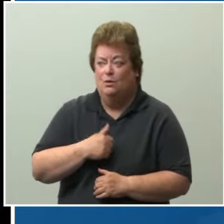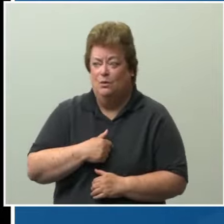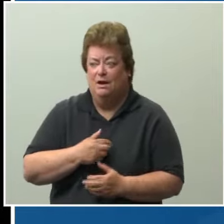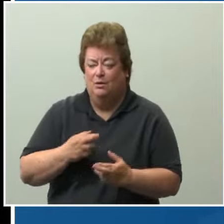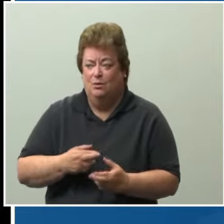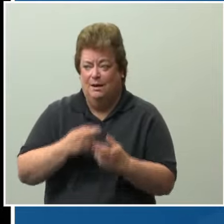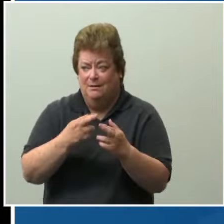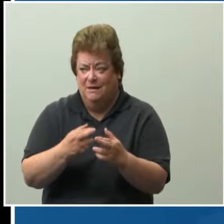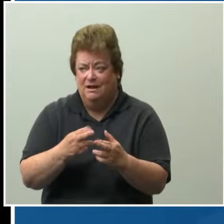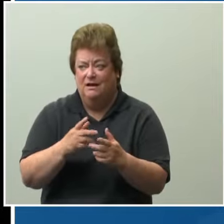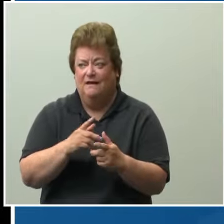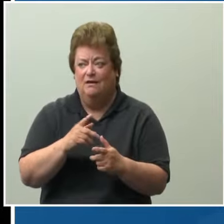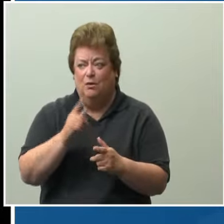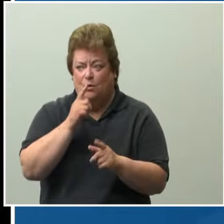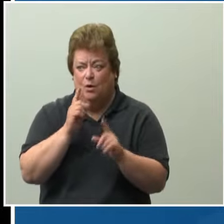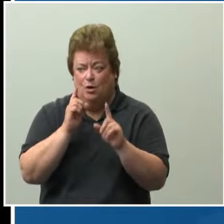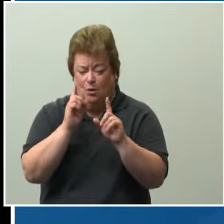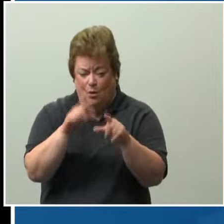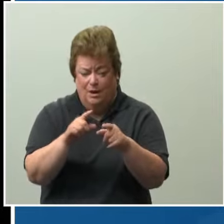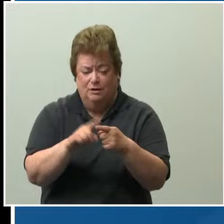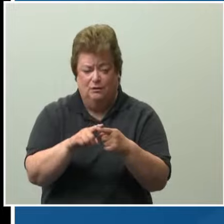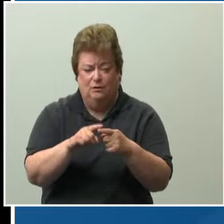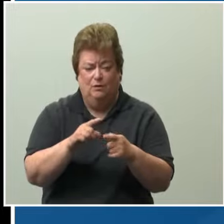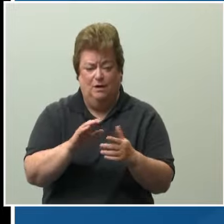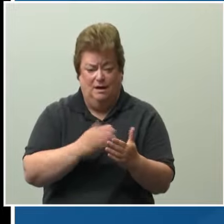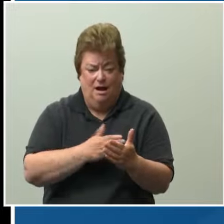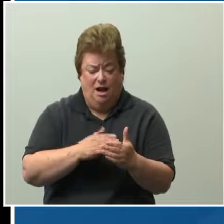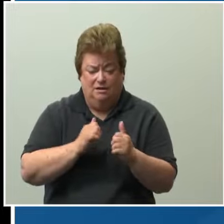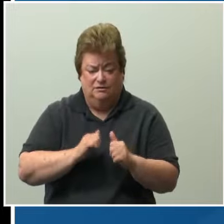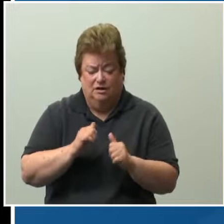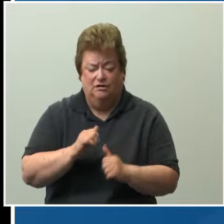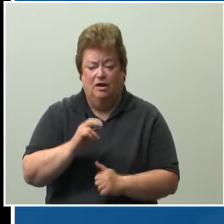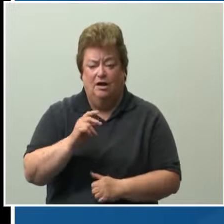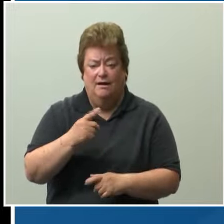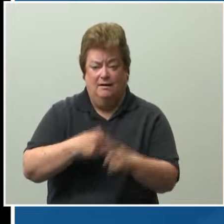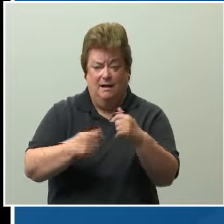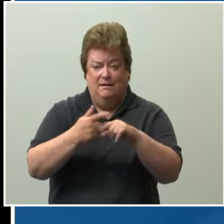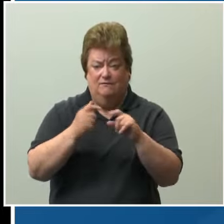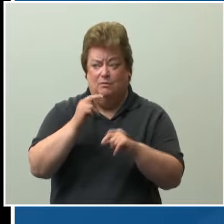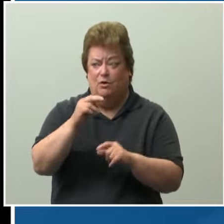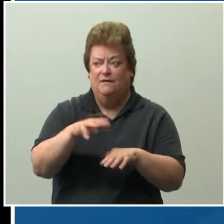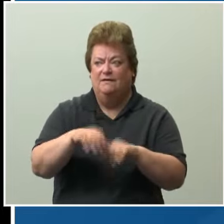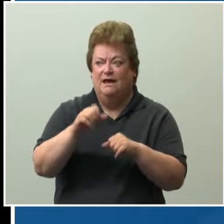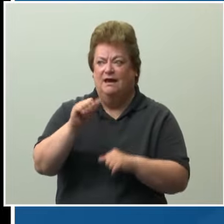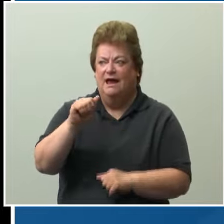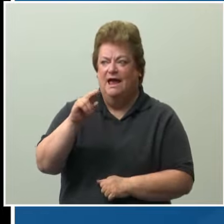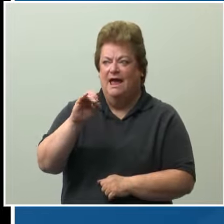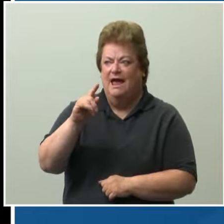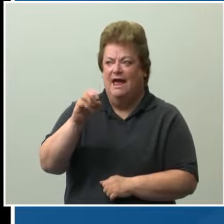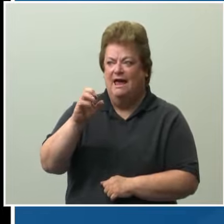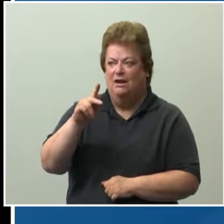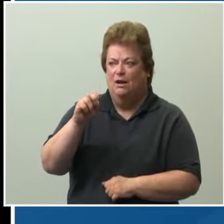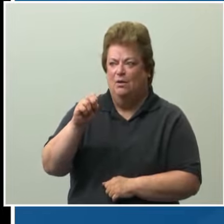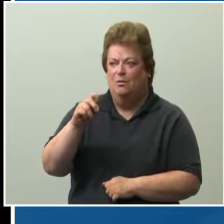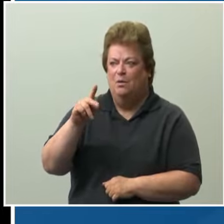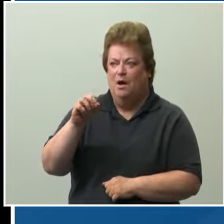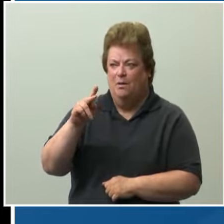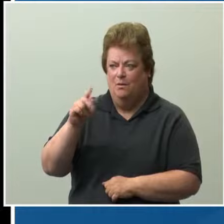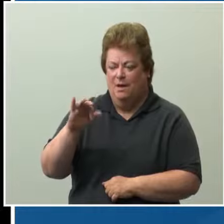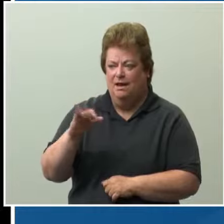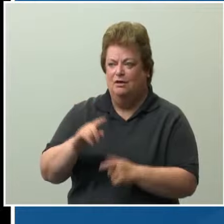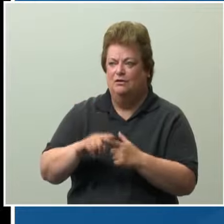concert goers coming from the north to take Antelope Valley Parkway to Salt Creek